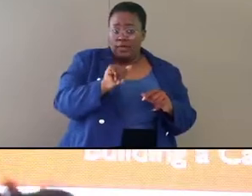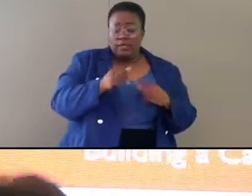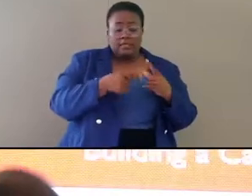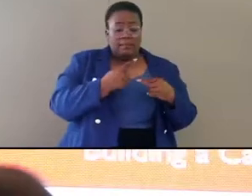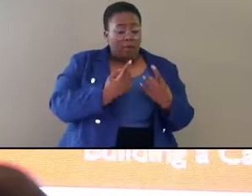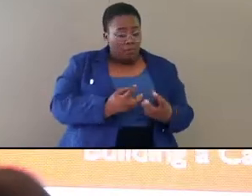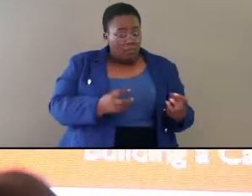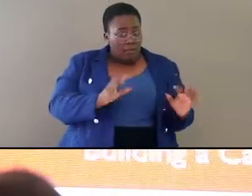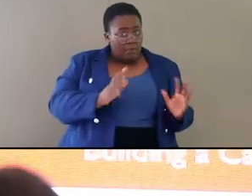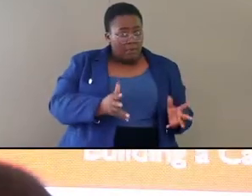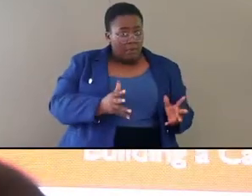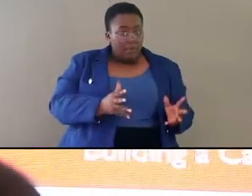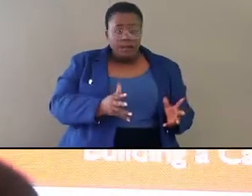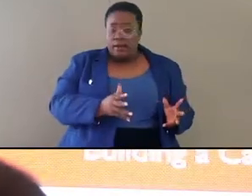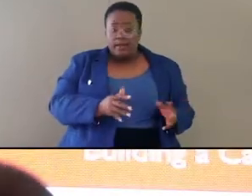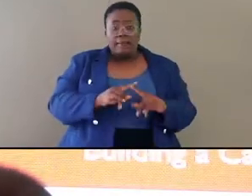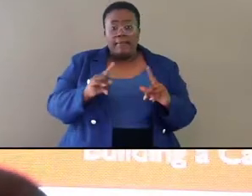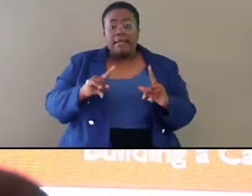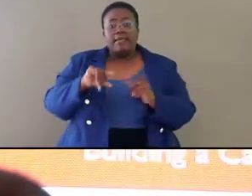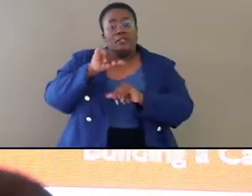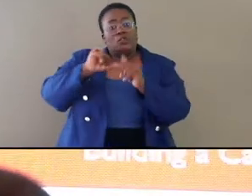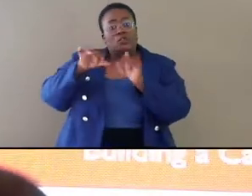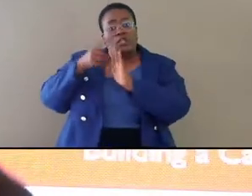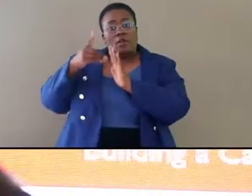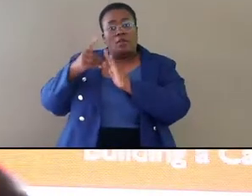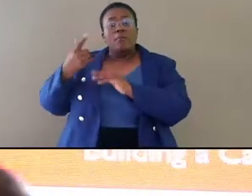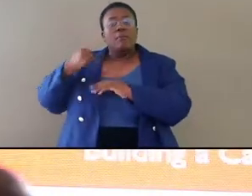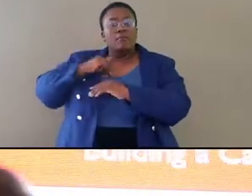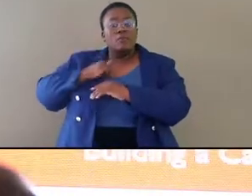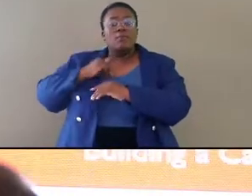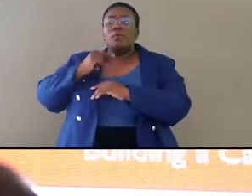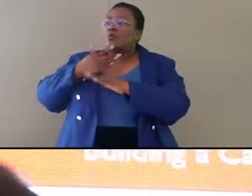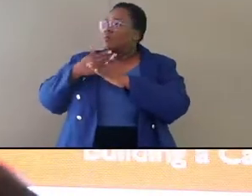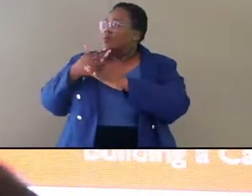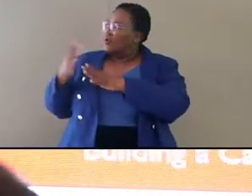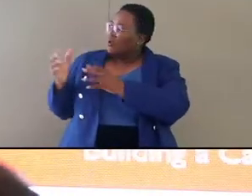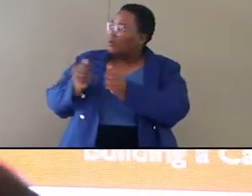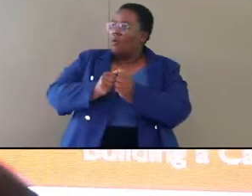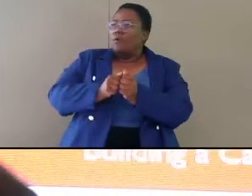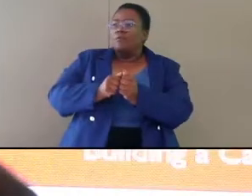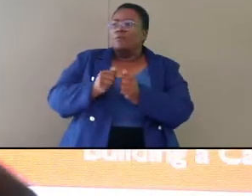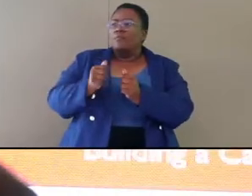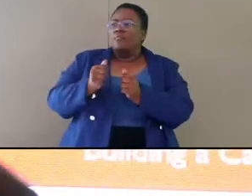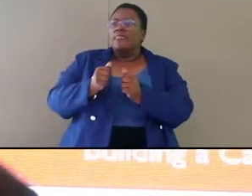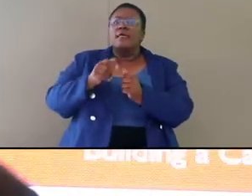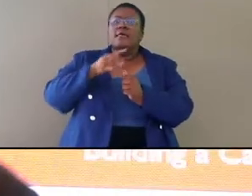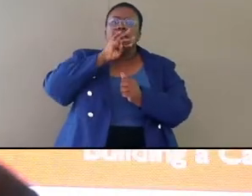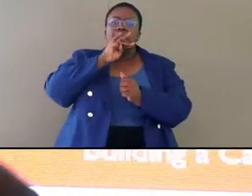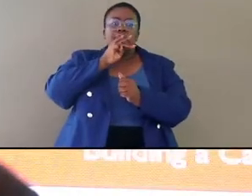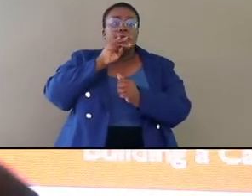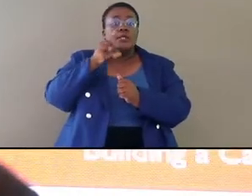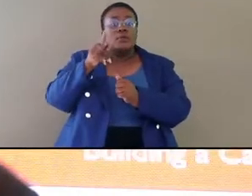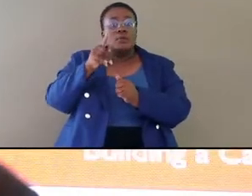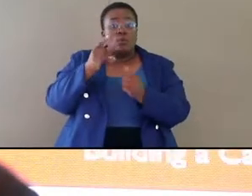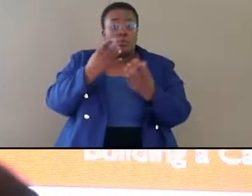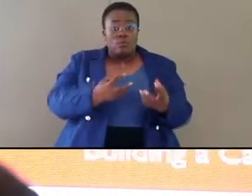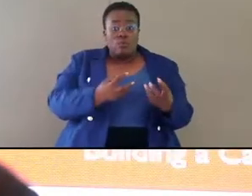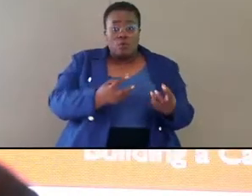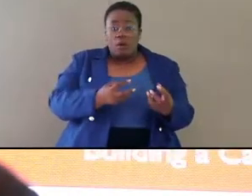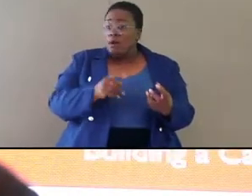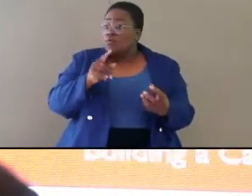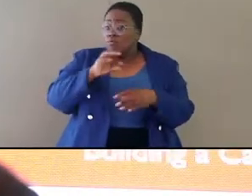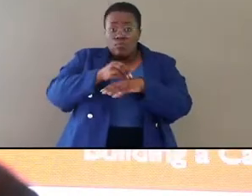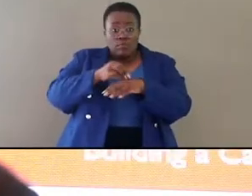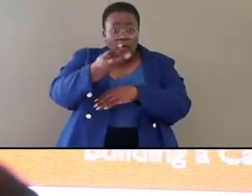poor, but we as social development, we are dealing with everybody. It does not necessarily mean that when you are poor, you cannot have